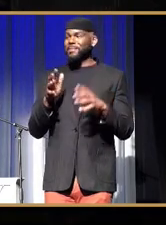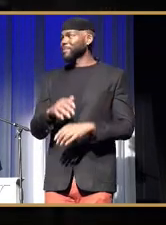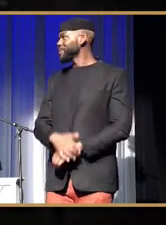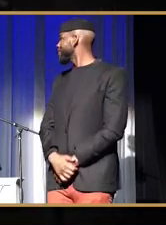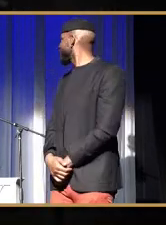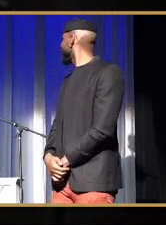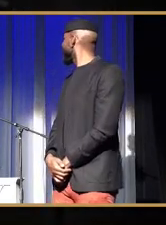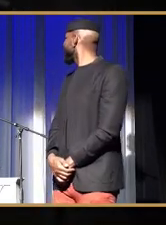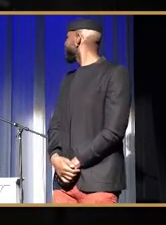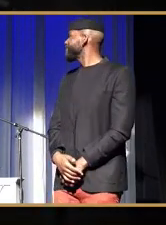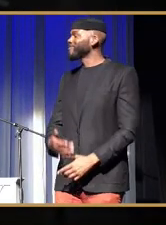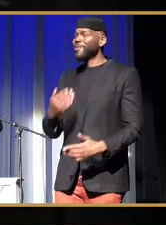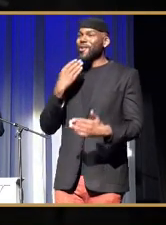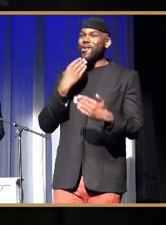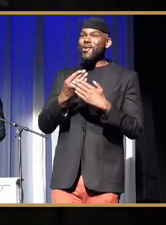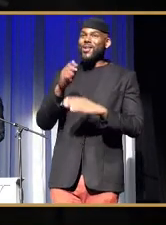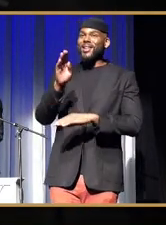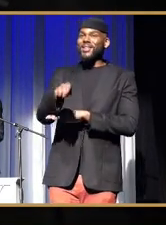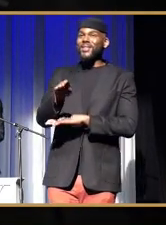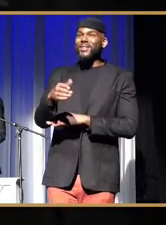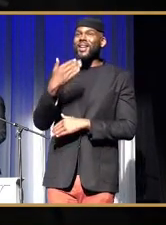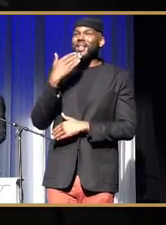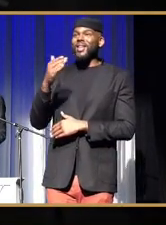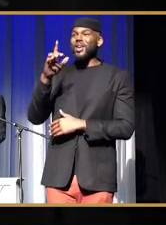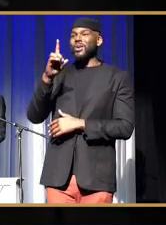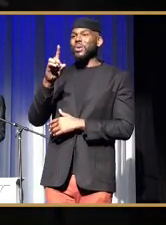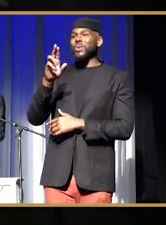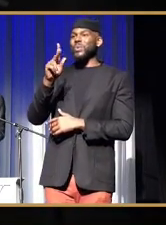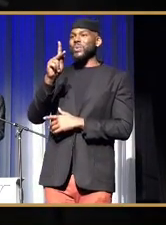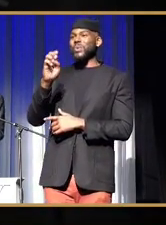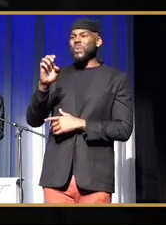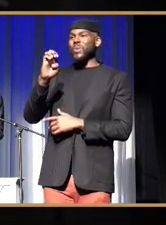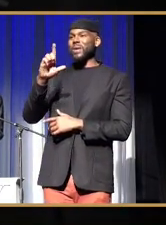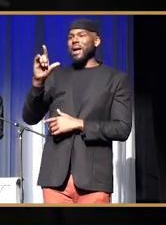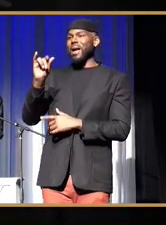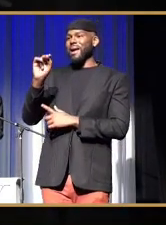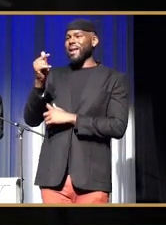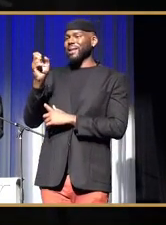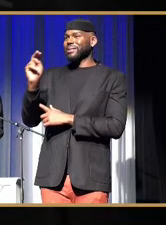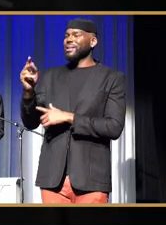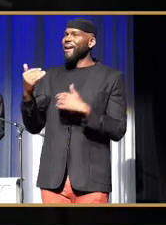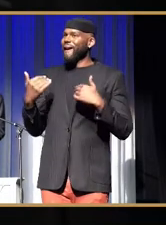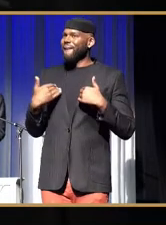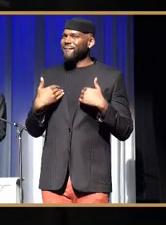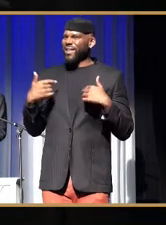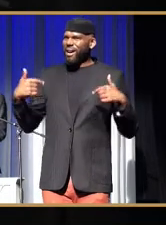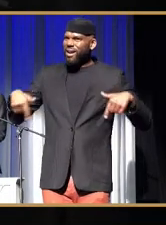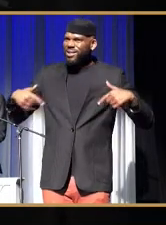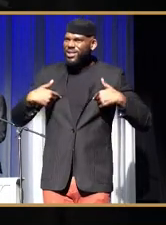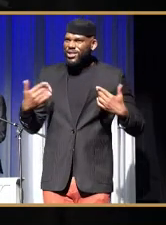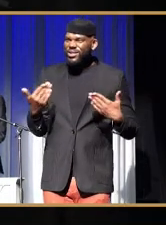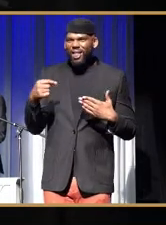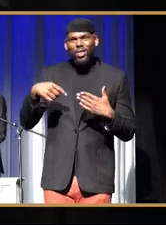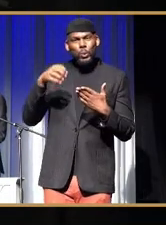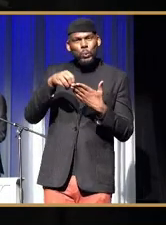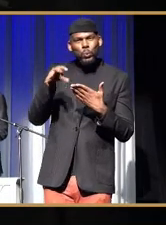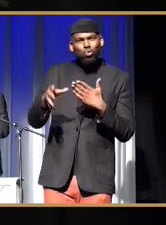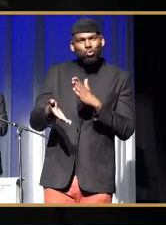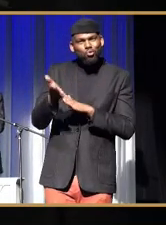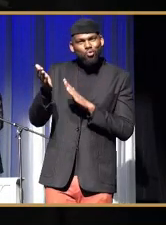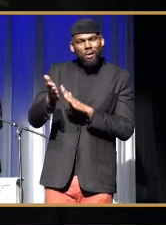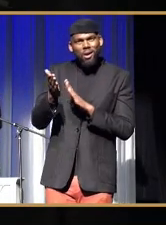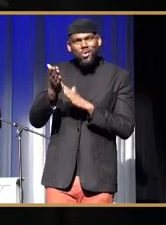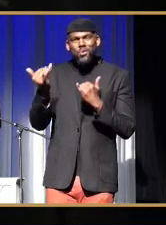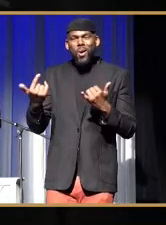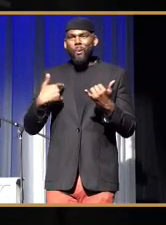Good evening. Thank you, Duke Ellington, for having us. This is a student-run production. The March on Washington Festival